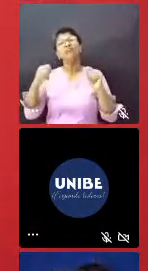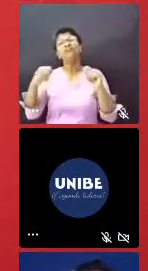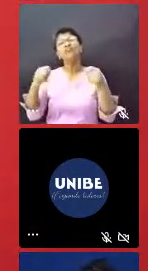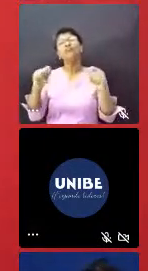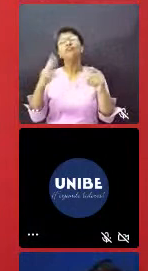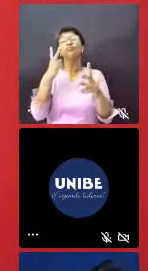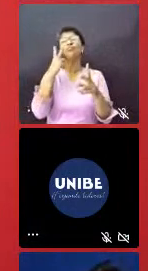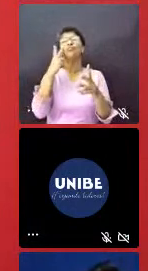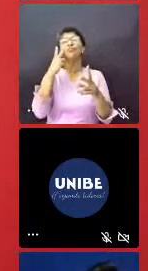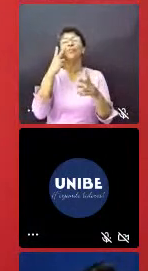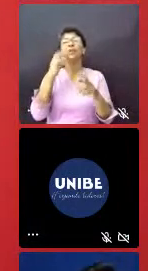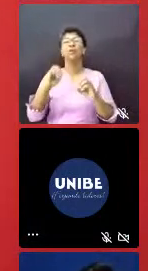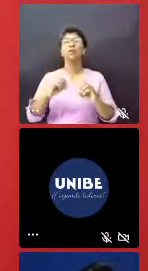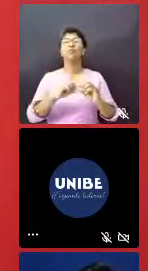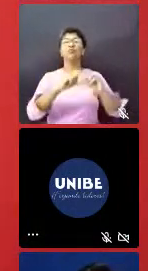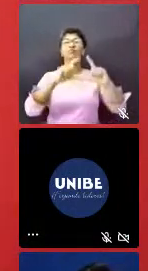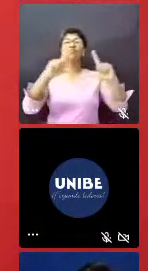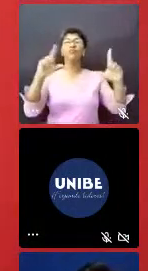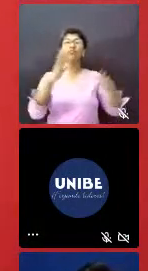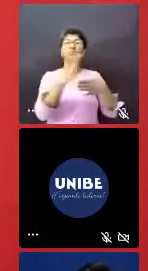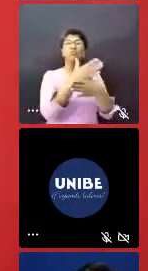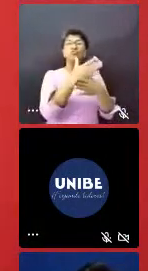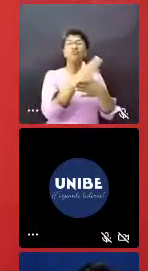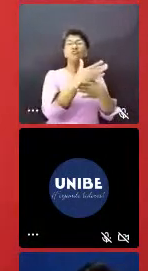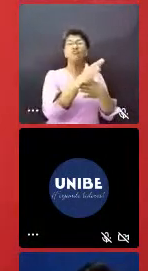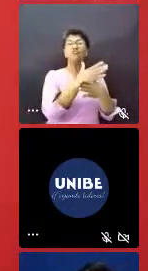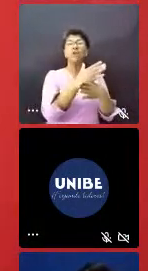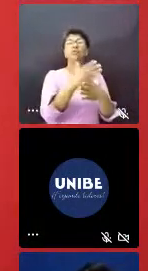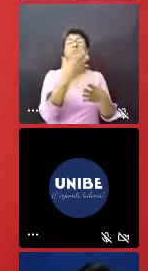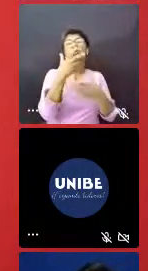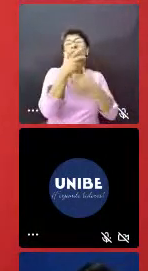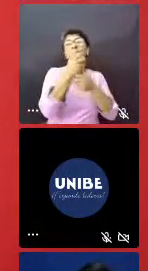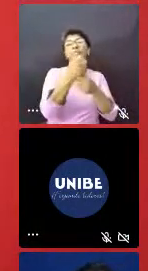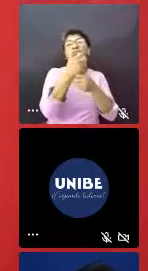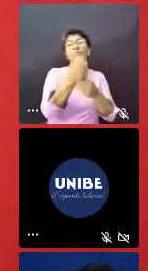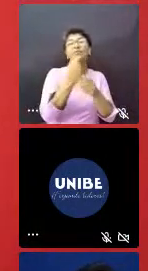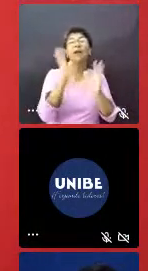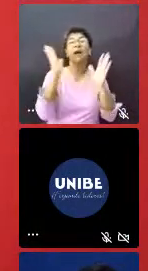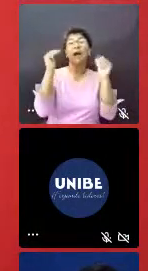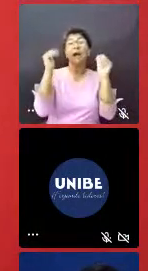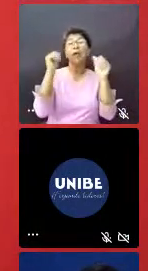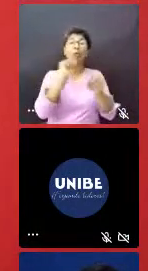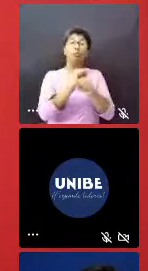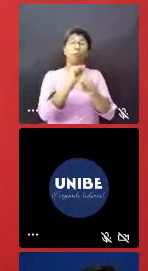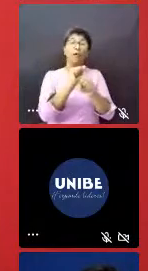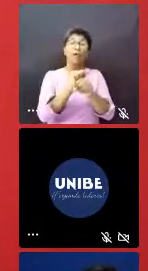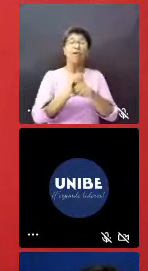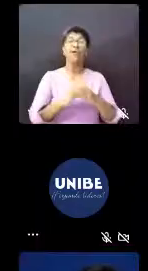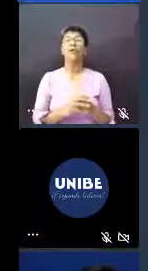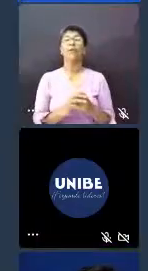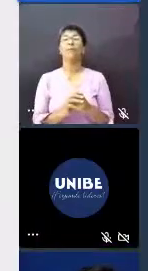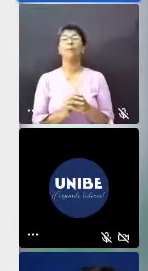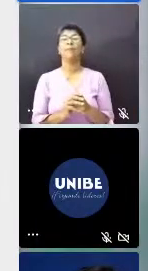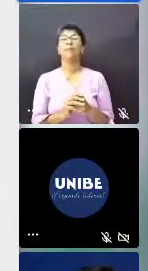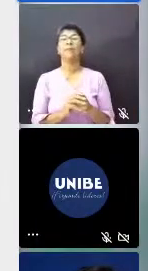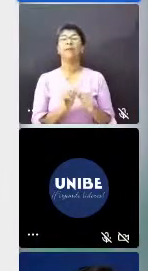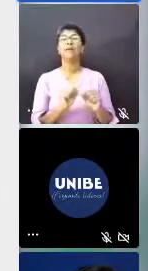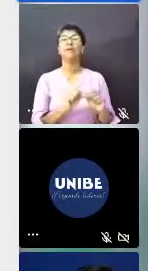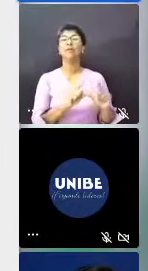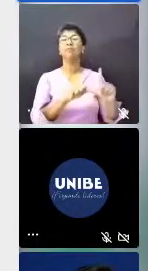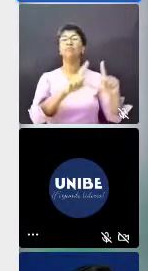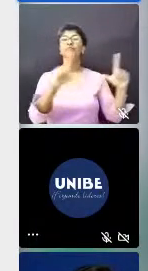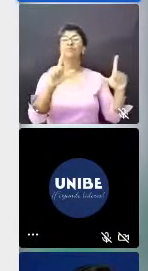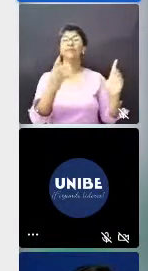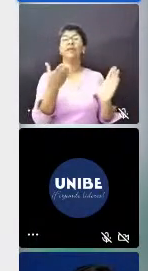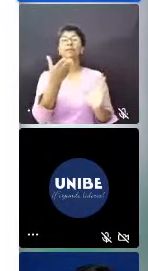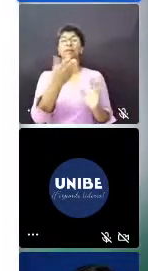some slides with you to make it a little bit more interactive, I hope. I hope it works. Just go up